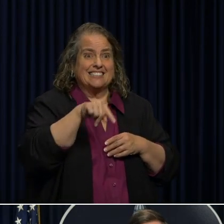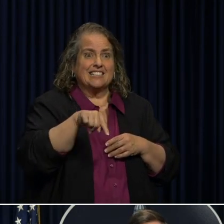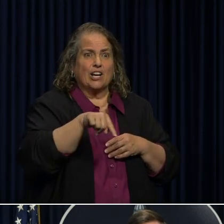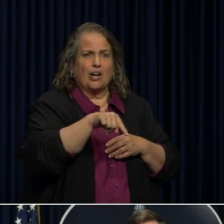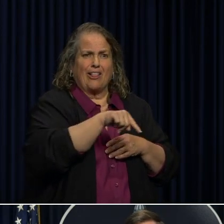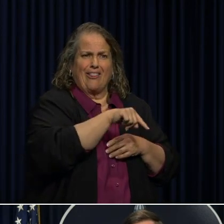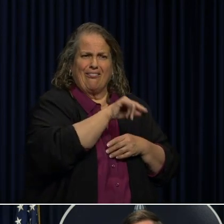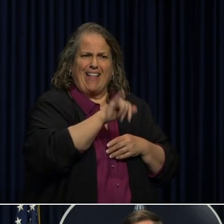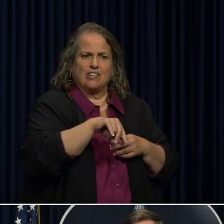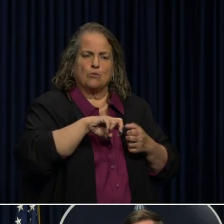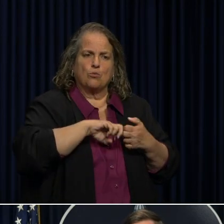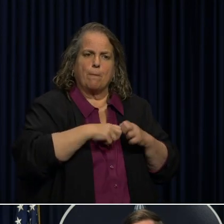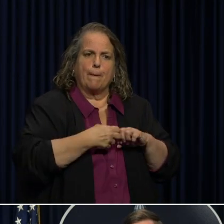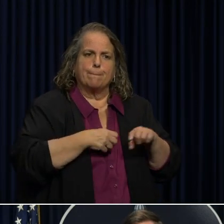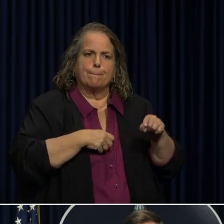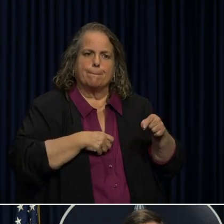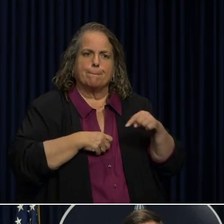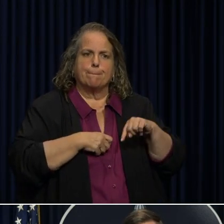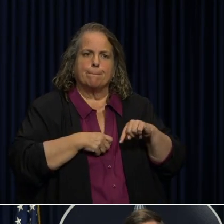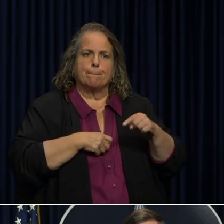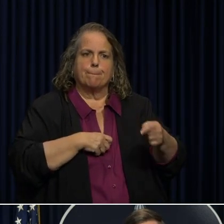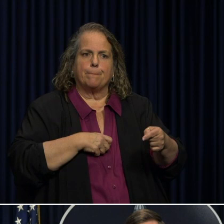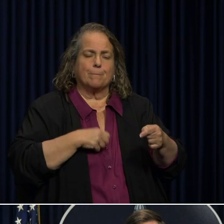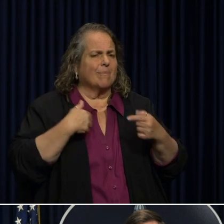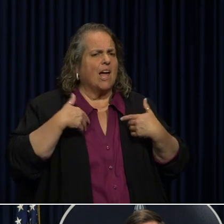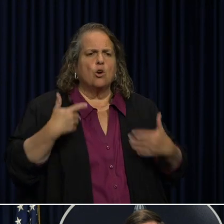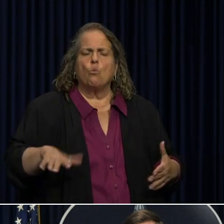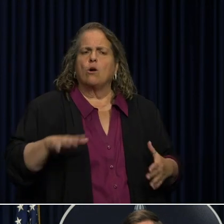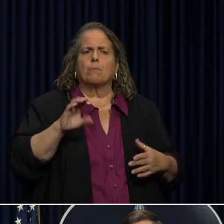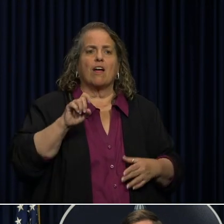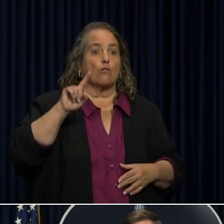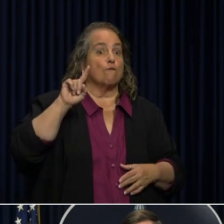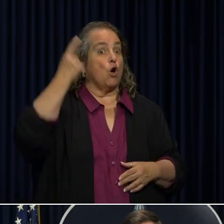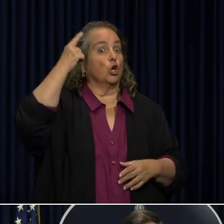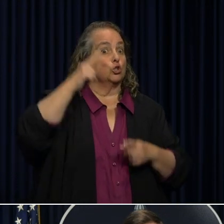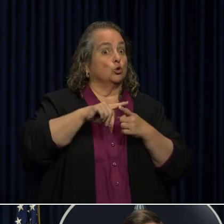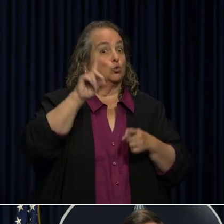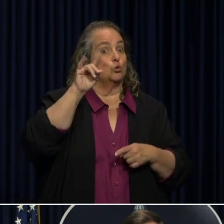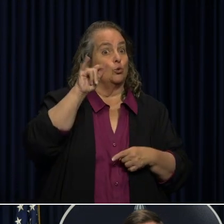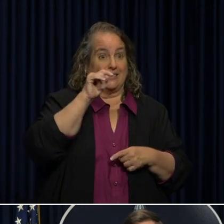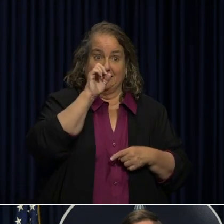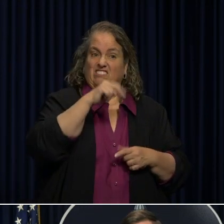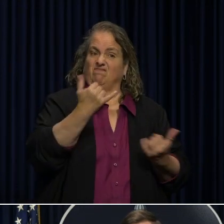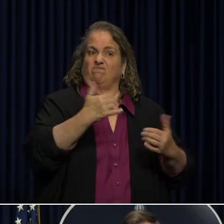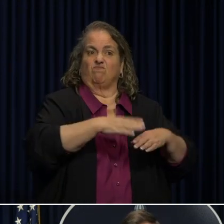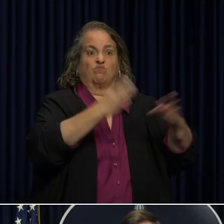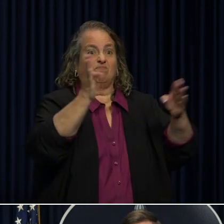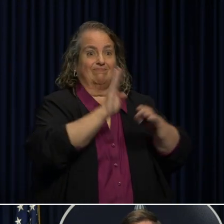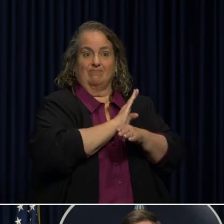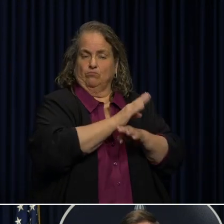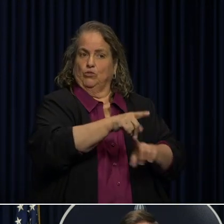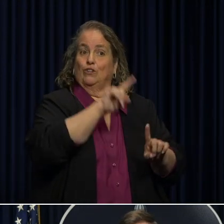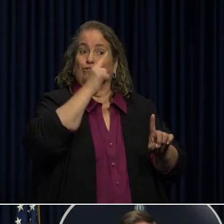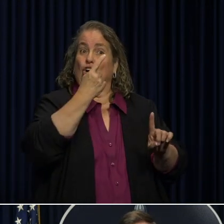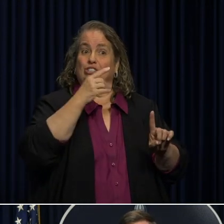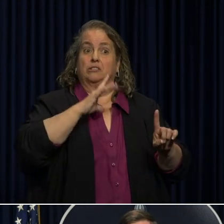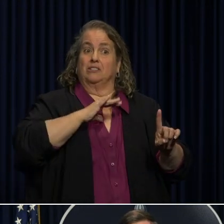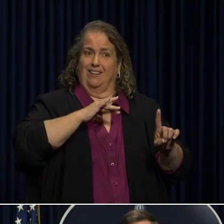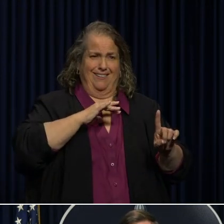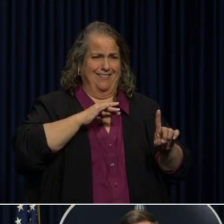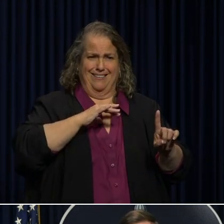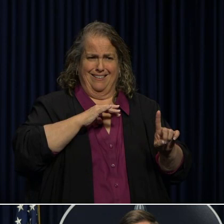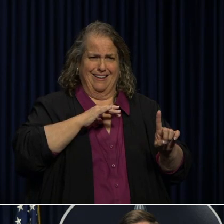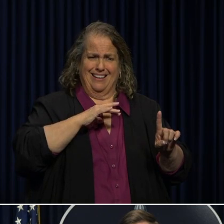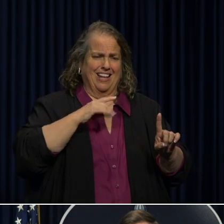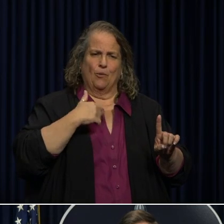Again, it's not about being the very first to do something. It's about doing it the best and doing it the right way that